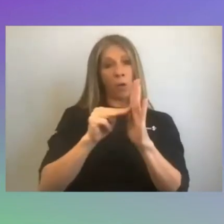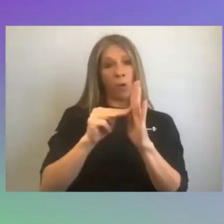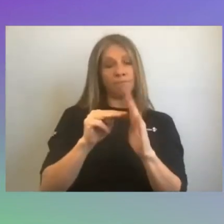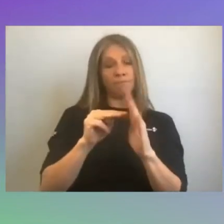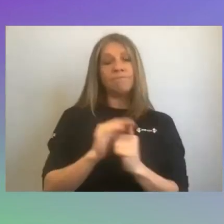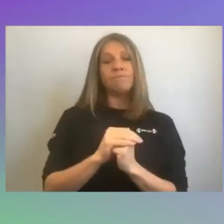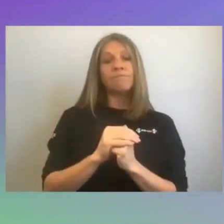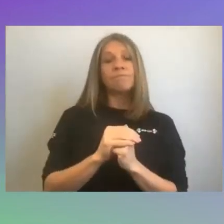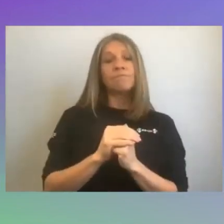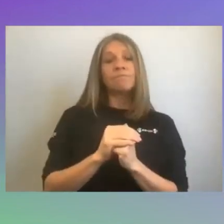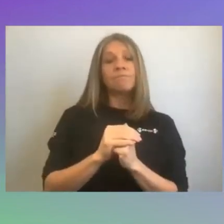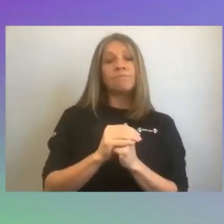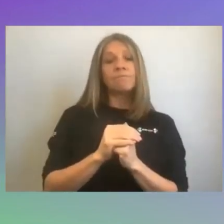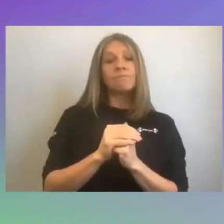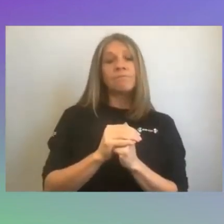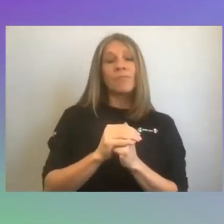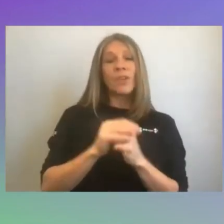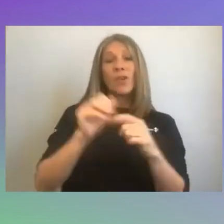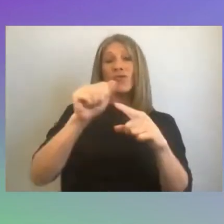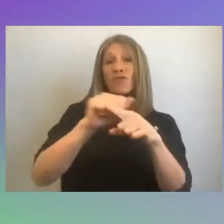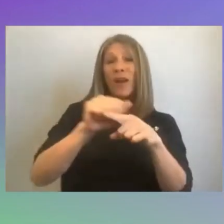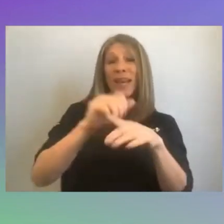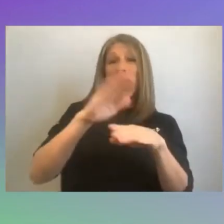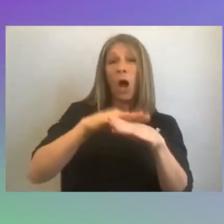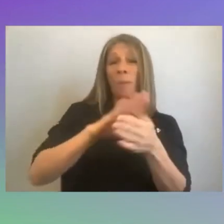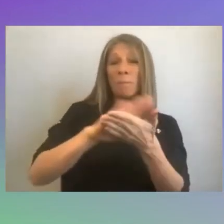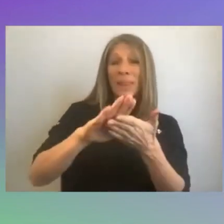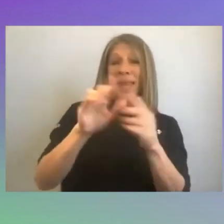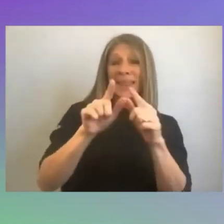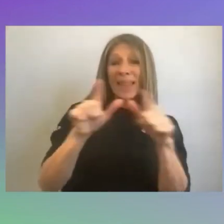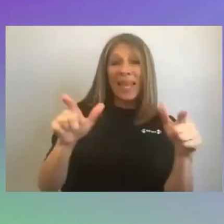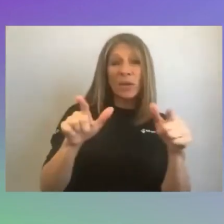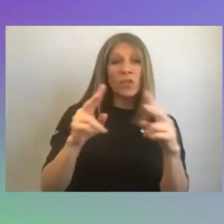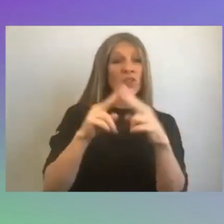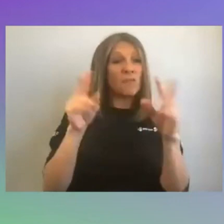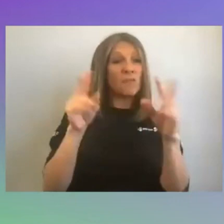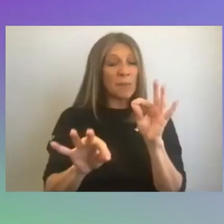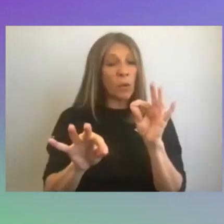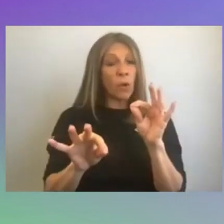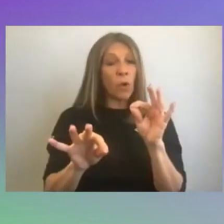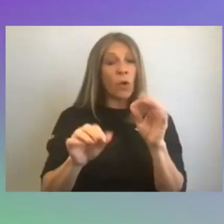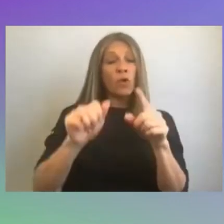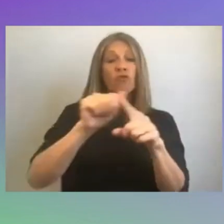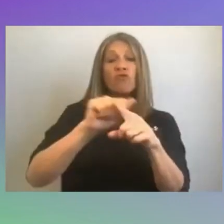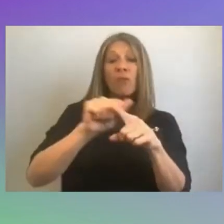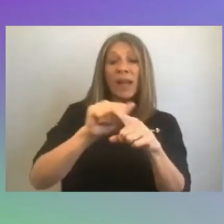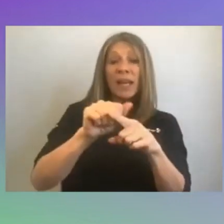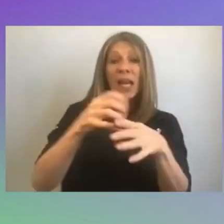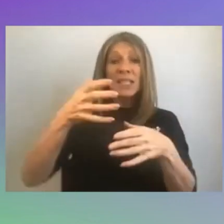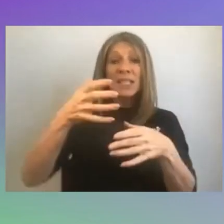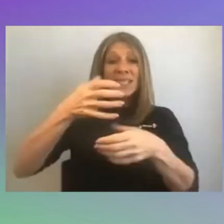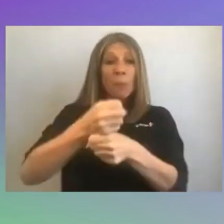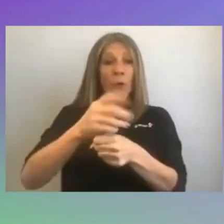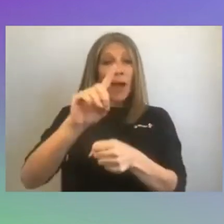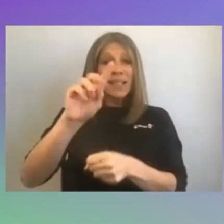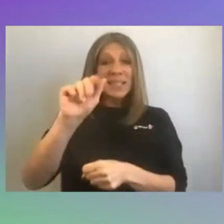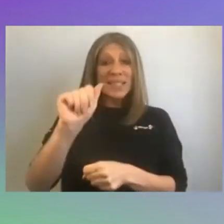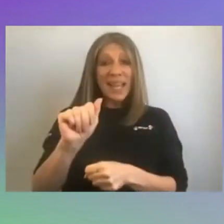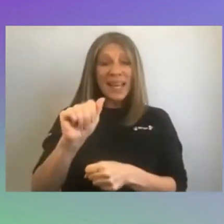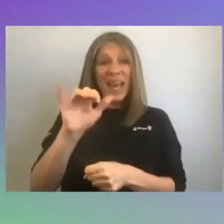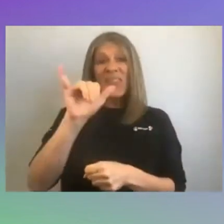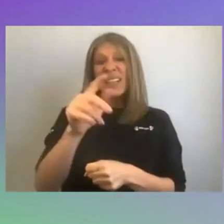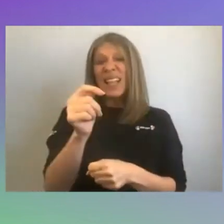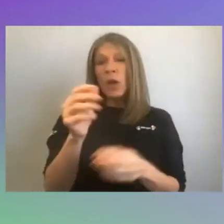on. Training it on plain language is very simple. Training it on summarizing data is a little bit